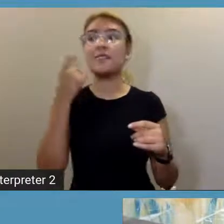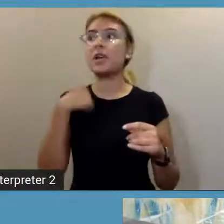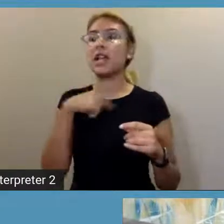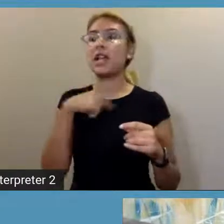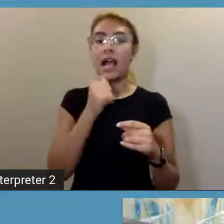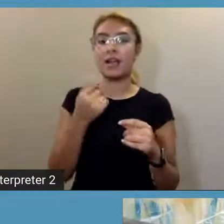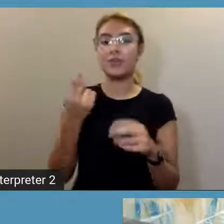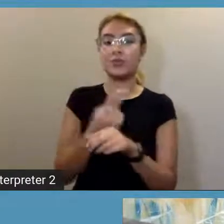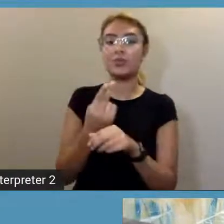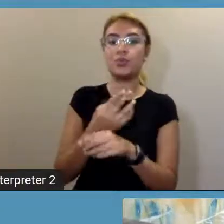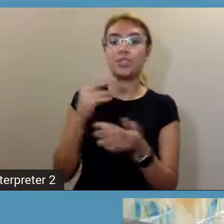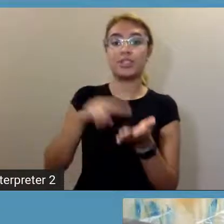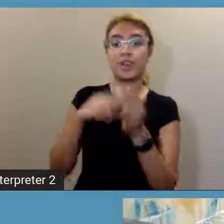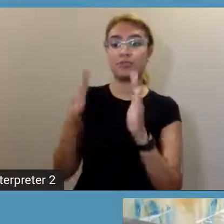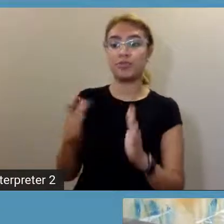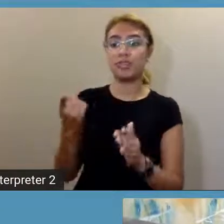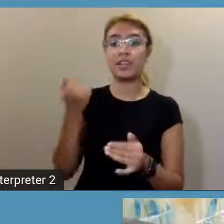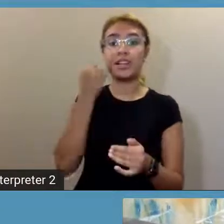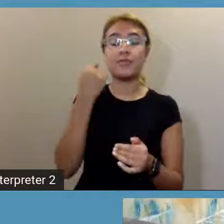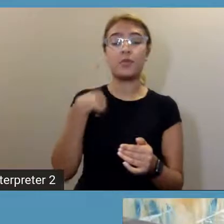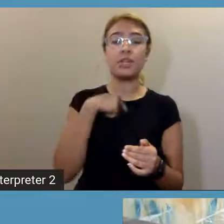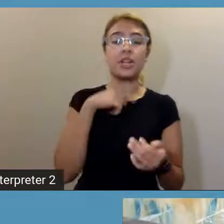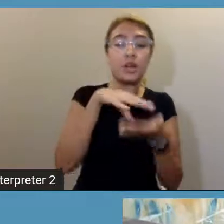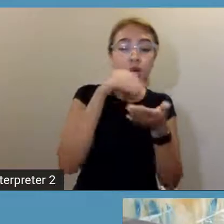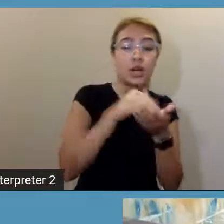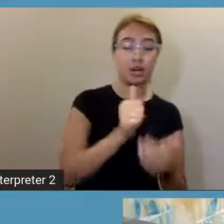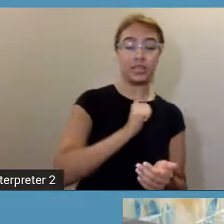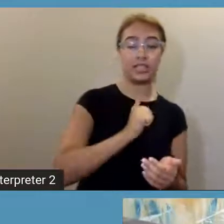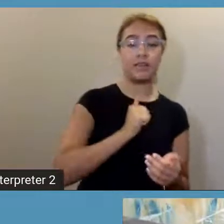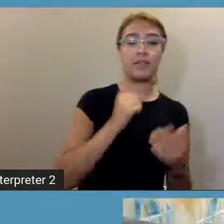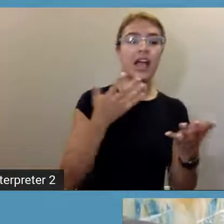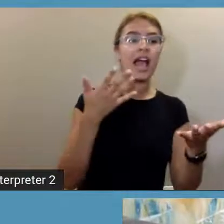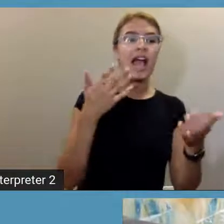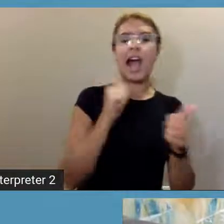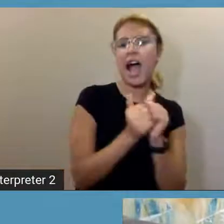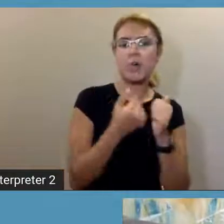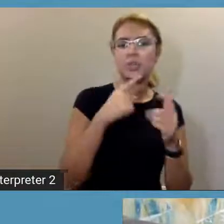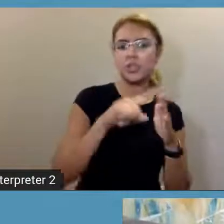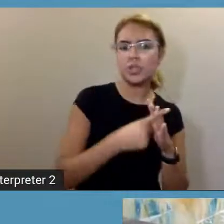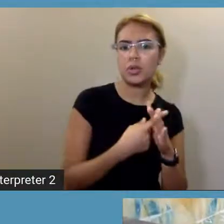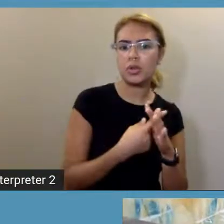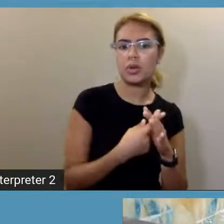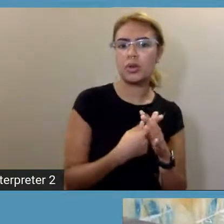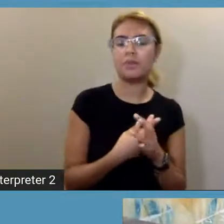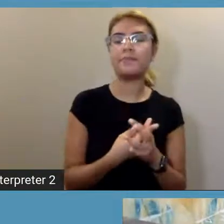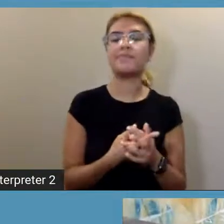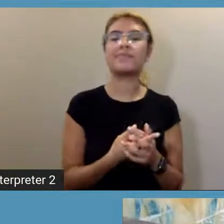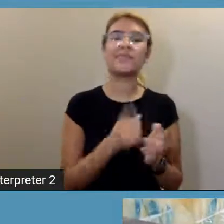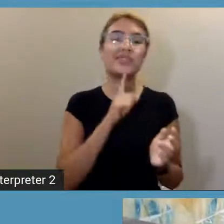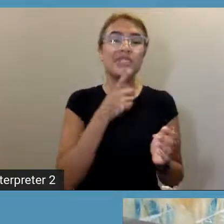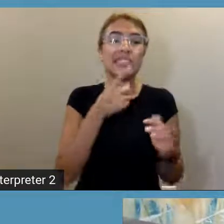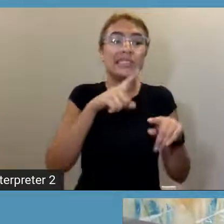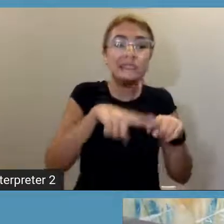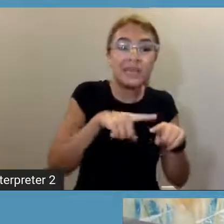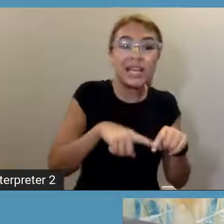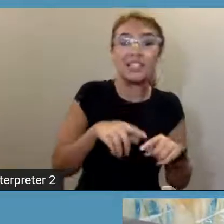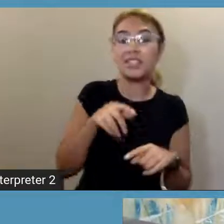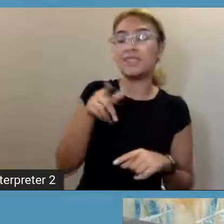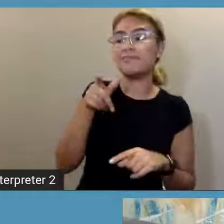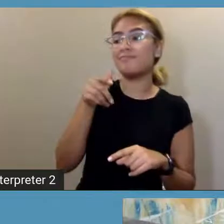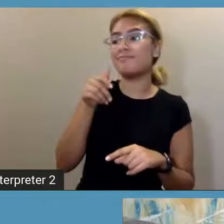going to learn it ourselves, where would you start? Okay, so this really depends on your personal skills and